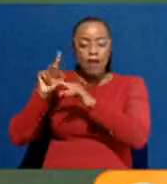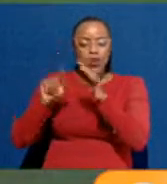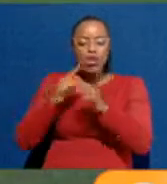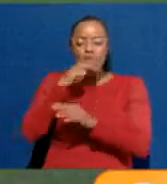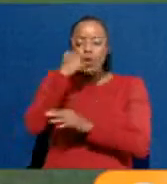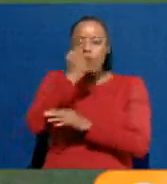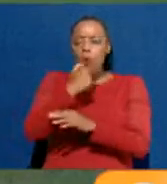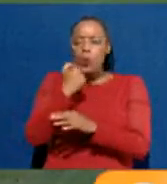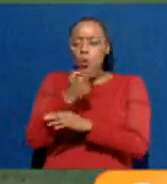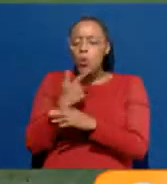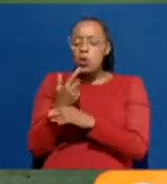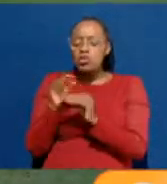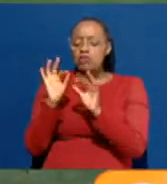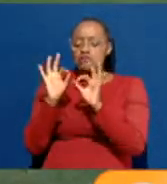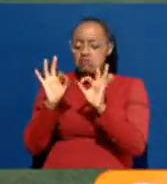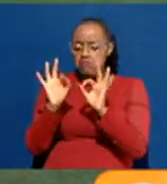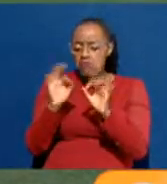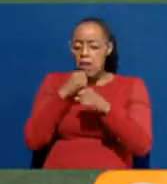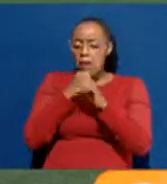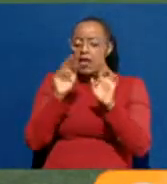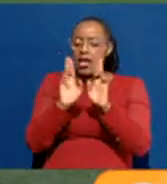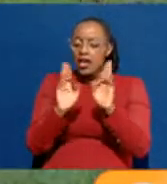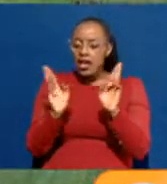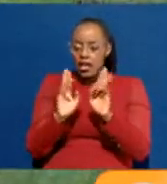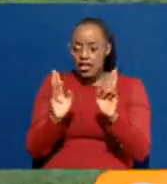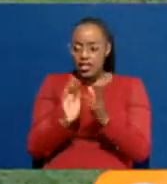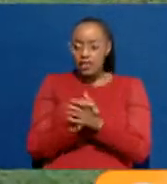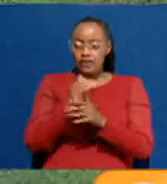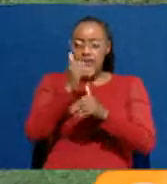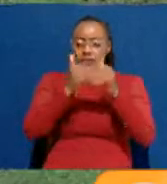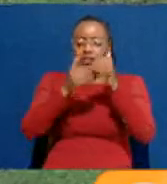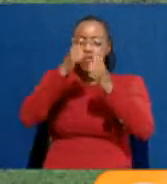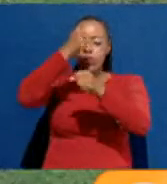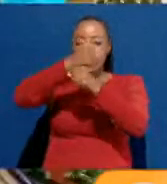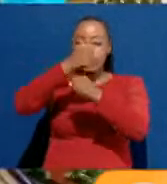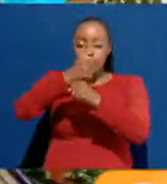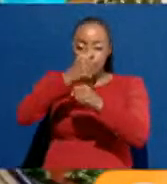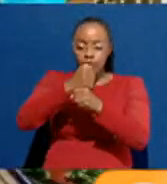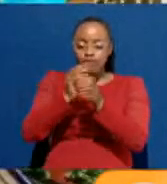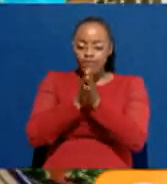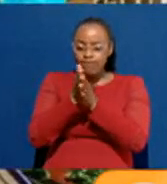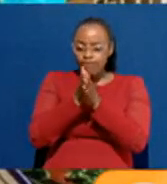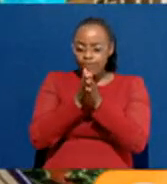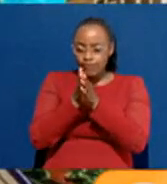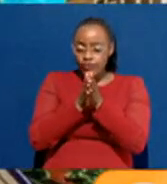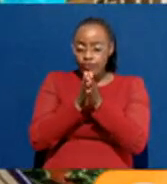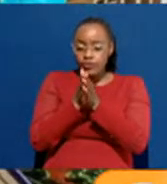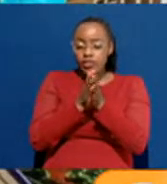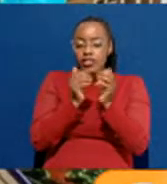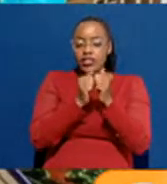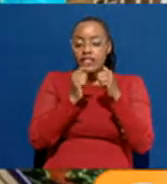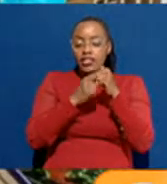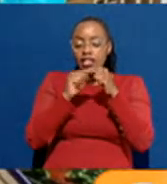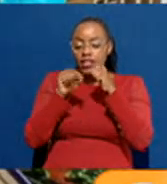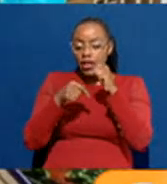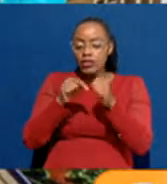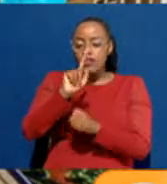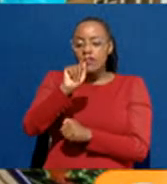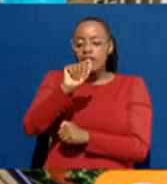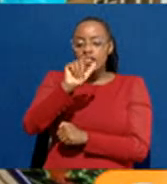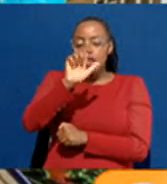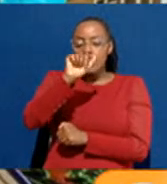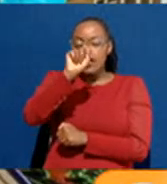is ahead in getting their facilities ready. Construction works for the much-anticipated 60,000-seater Atalanta